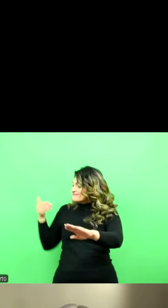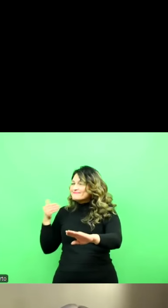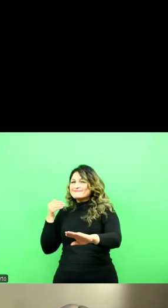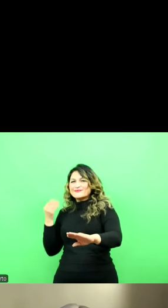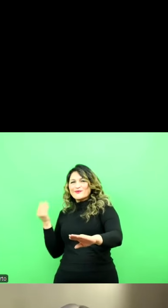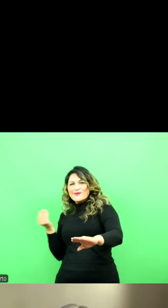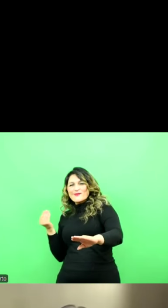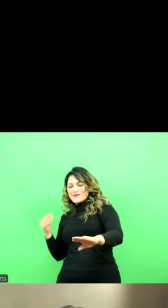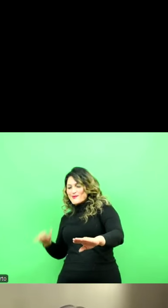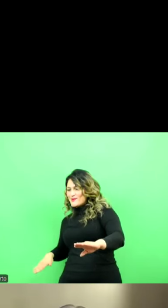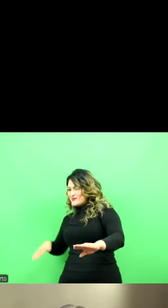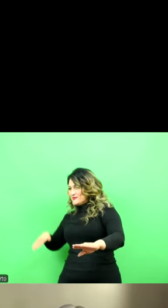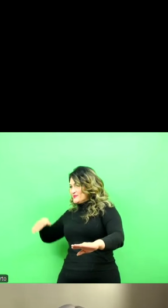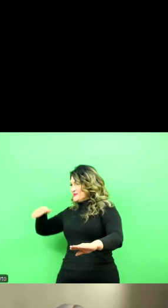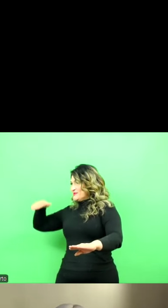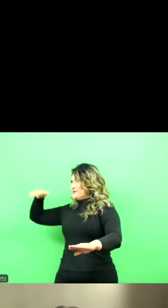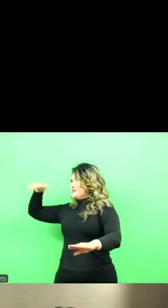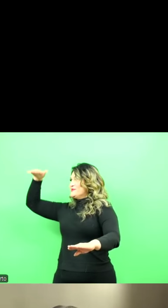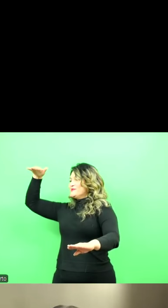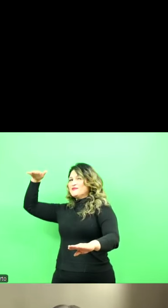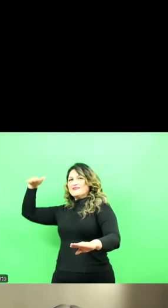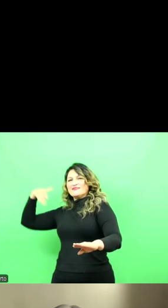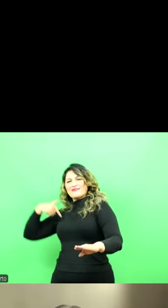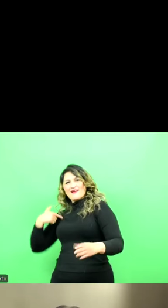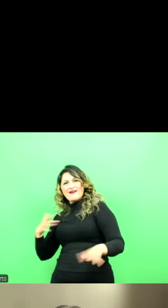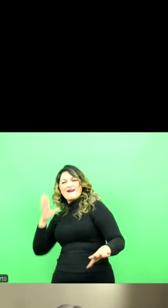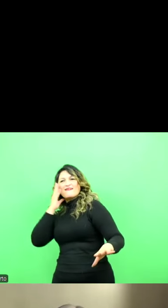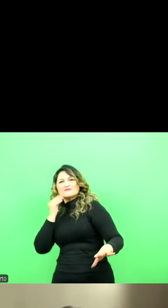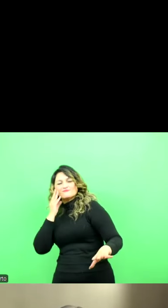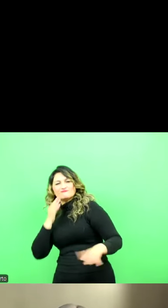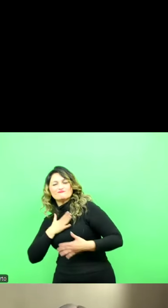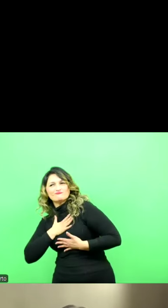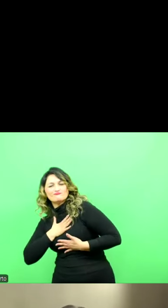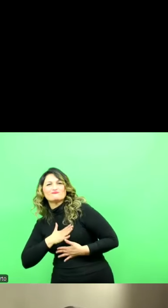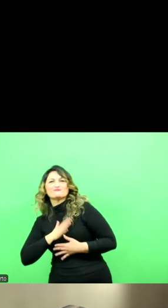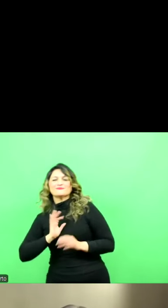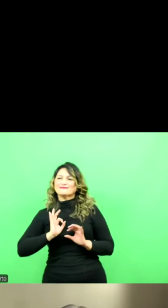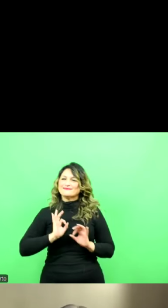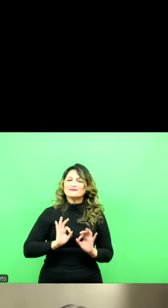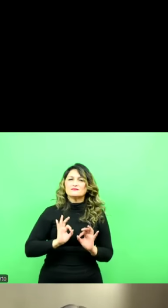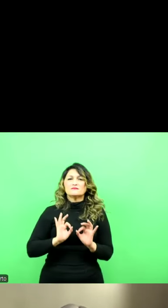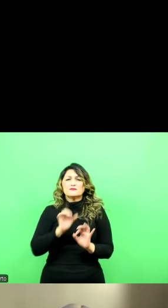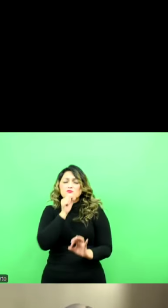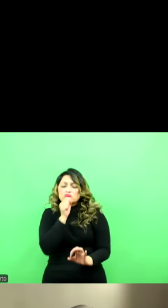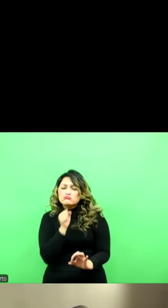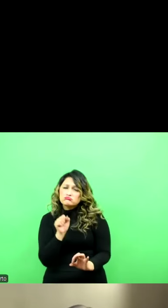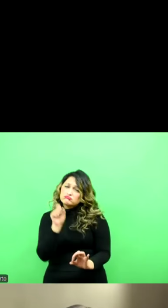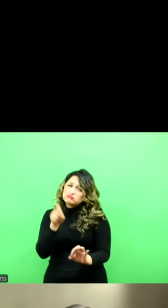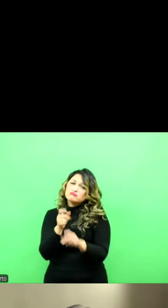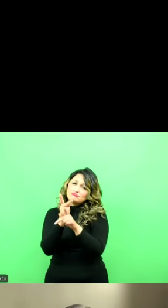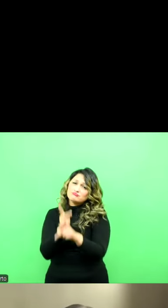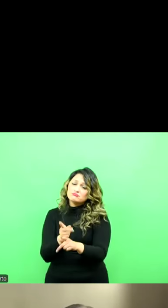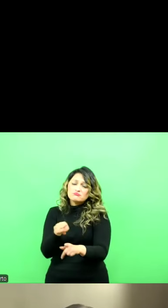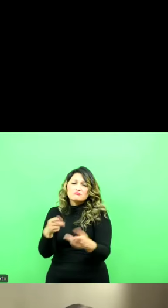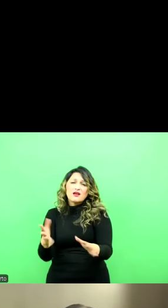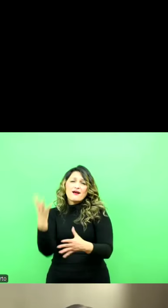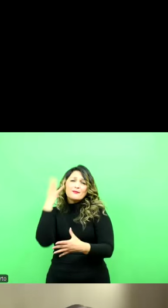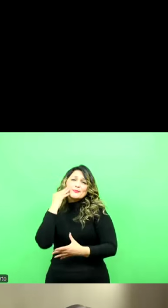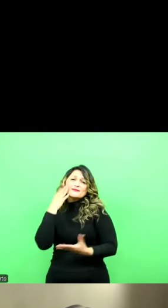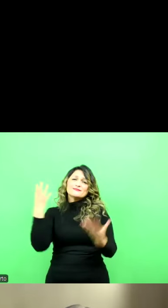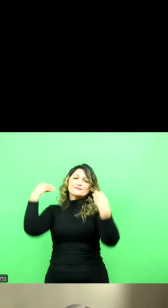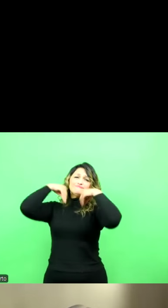recovering from loss before. So older persons can actually share their perspectives on getting through hard